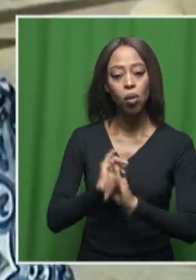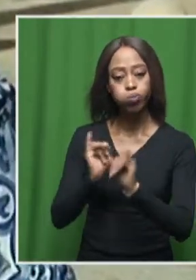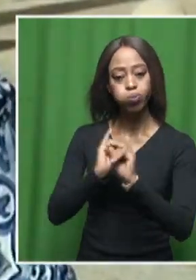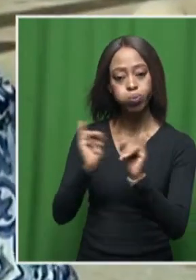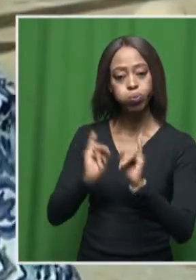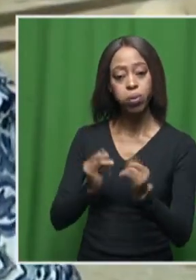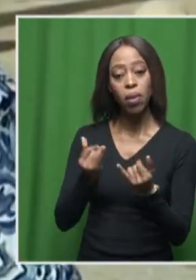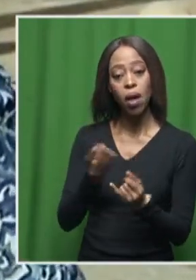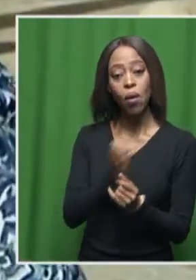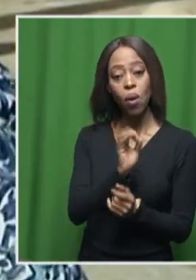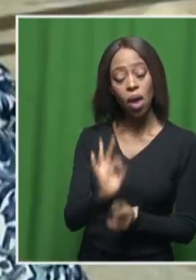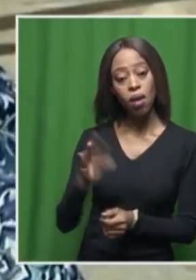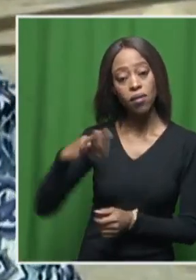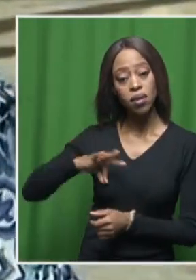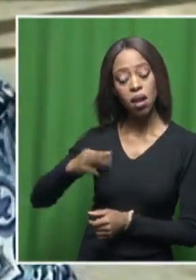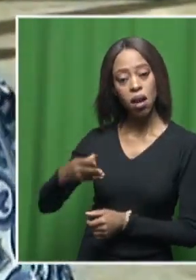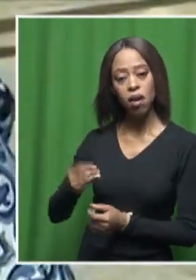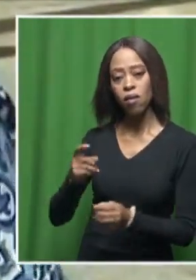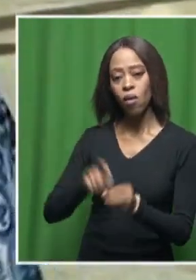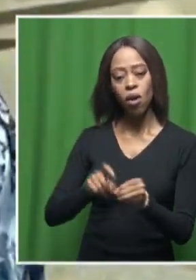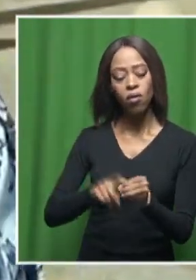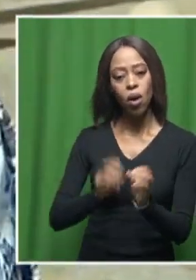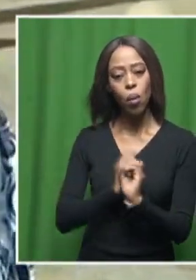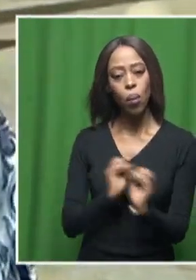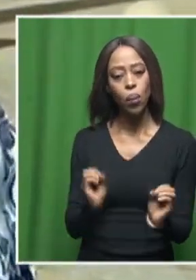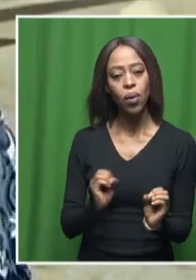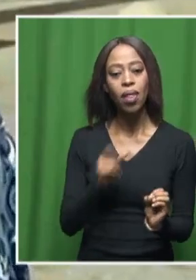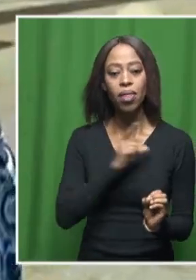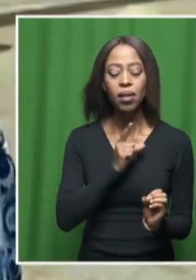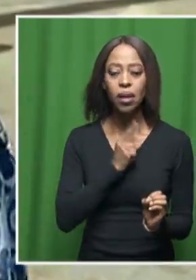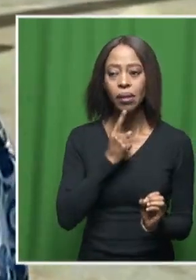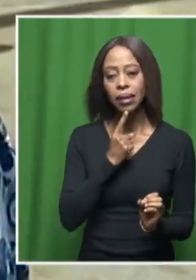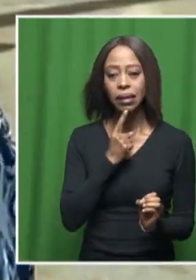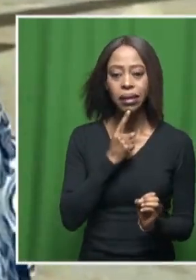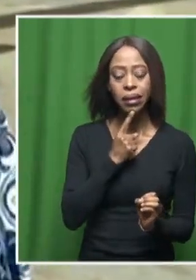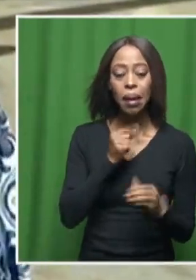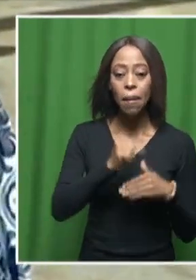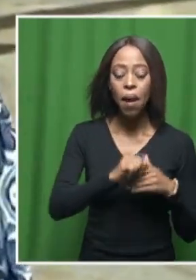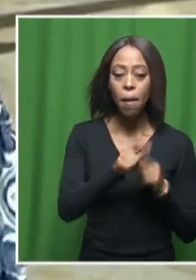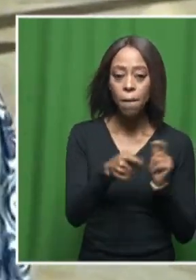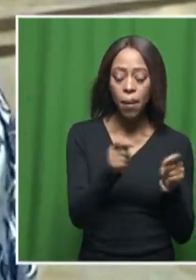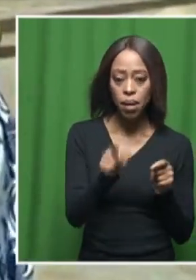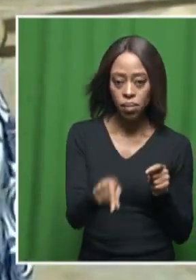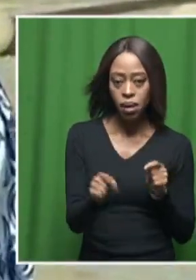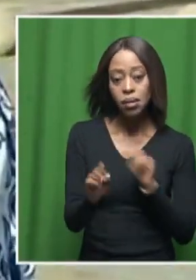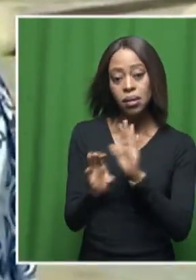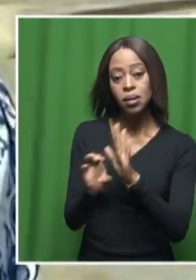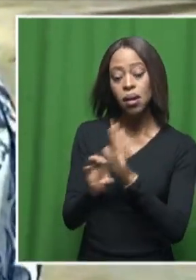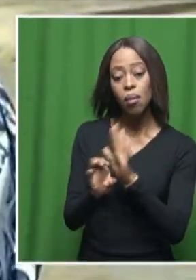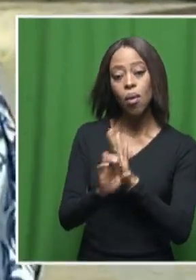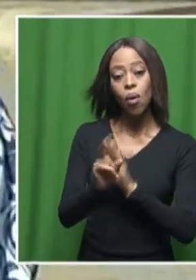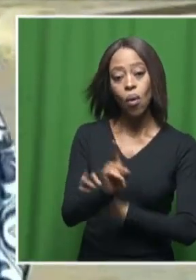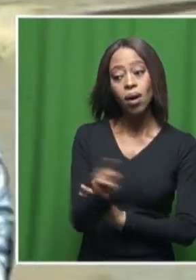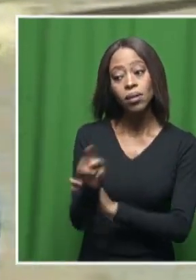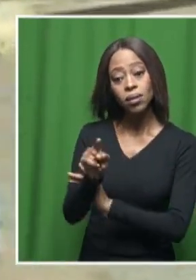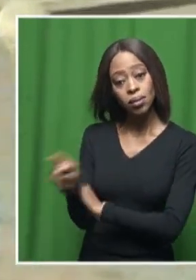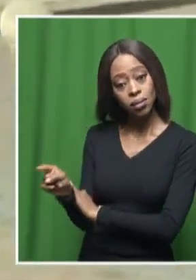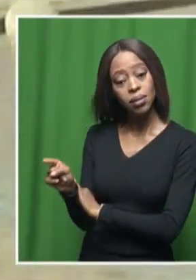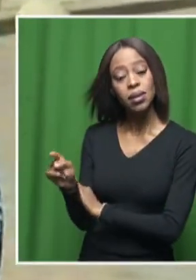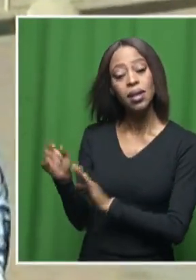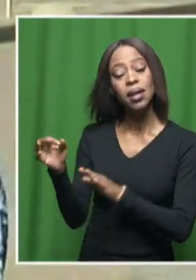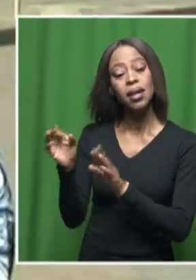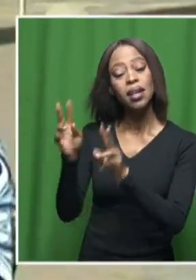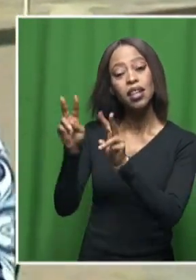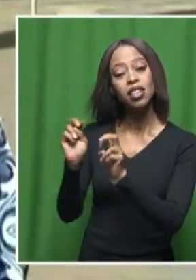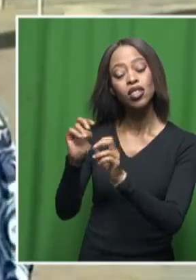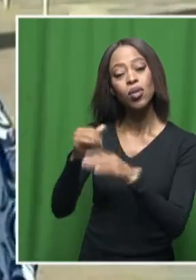have an income, you don't qualify, and that's why we make provision for these rentals. For those, for example, that particular intervention for